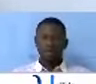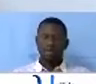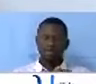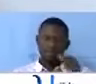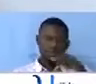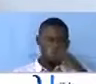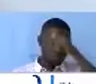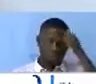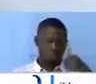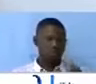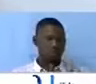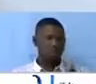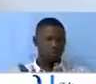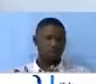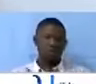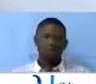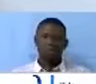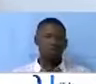I wouldn't do that.